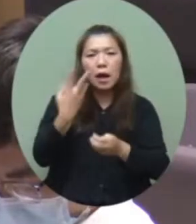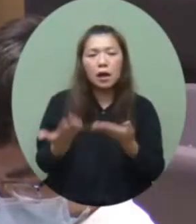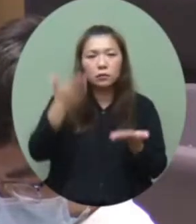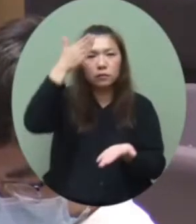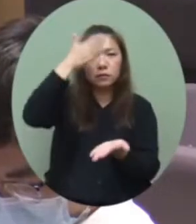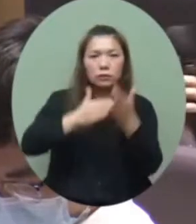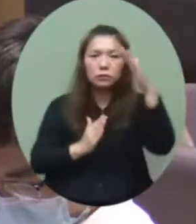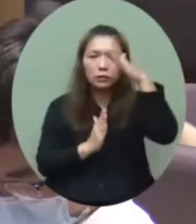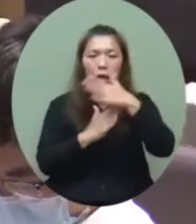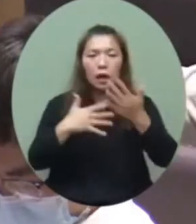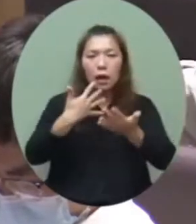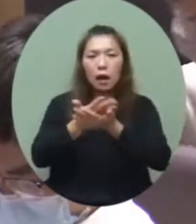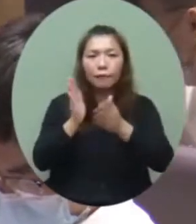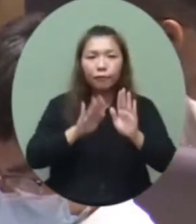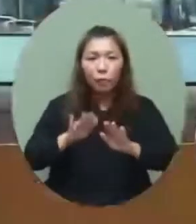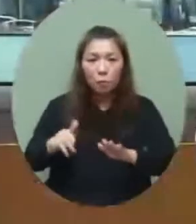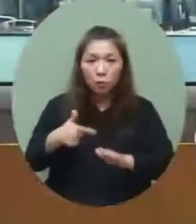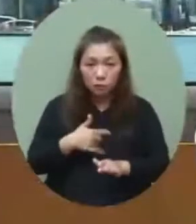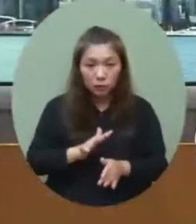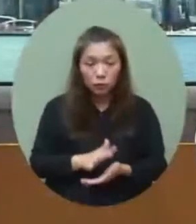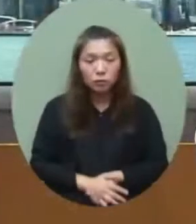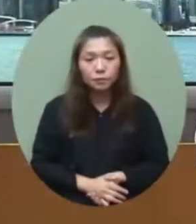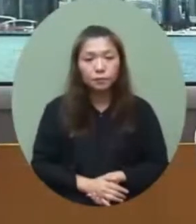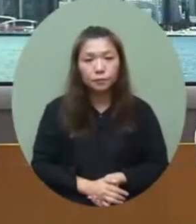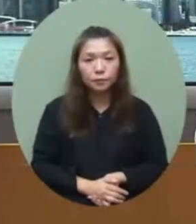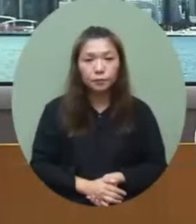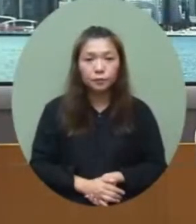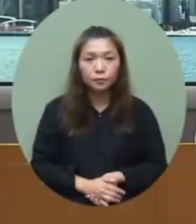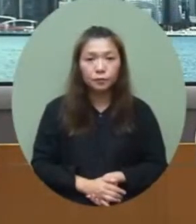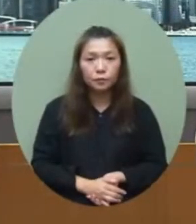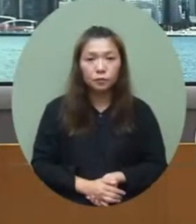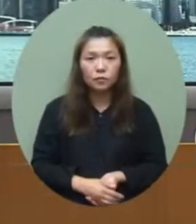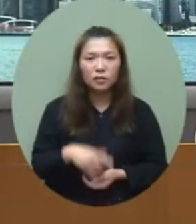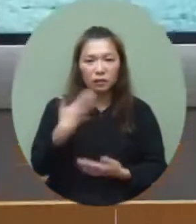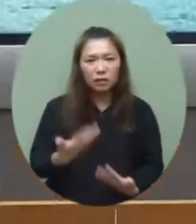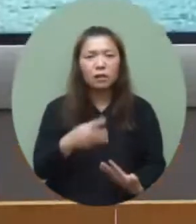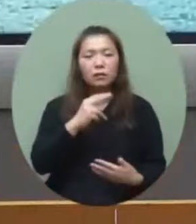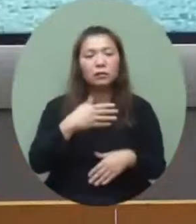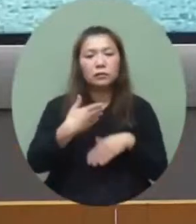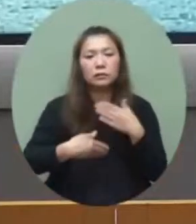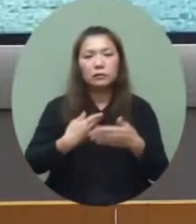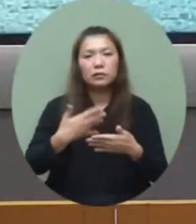admission situation now? Is it necessary to adjust the service delivery?